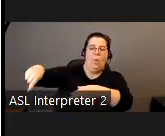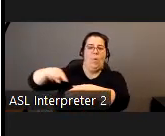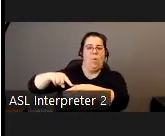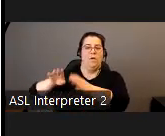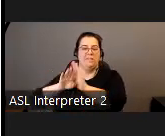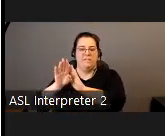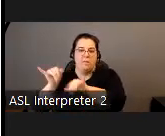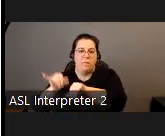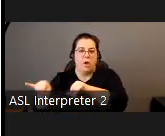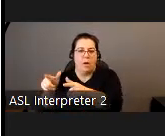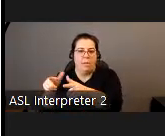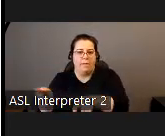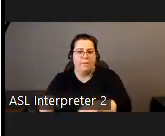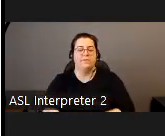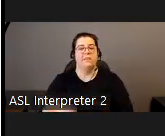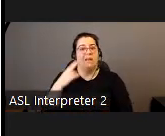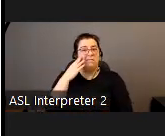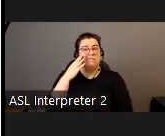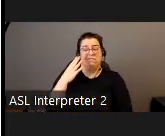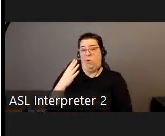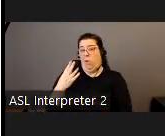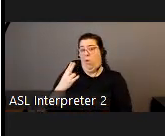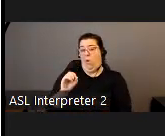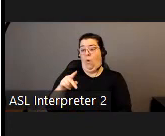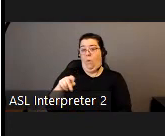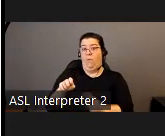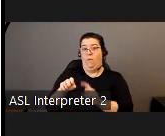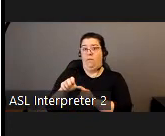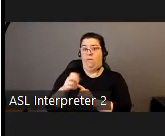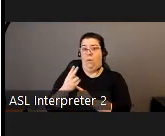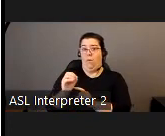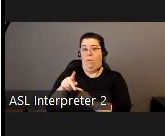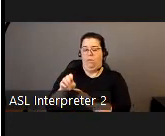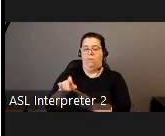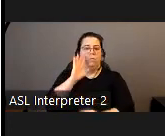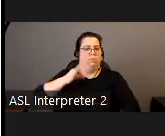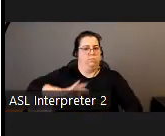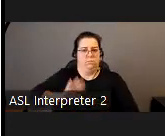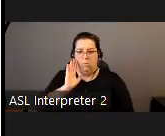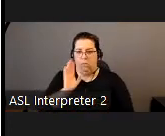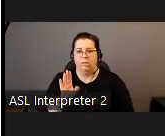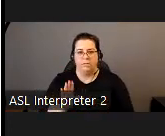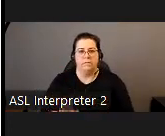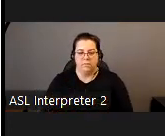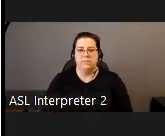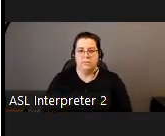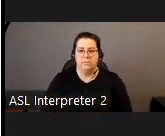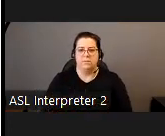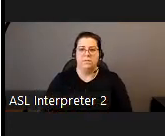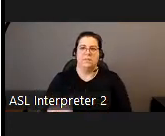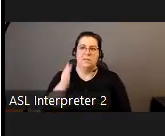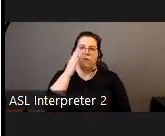the HOPE tool will be really helpful, to be able to manage risk